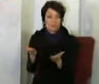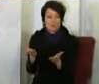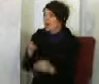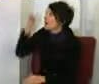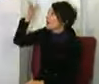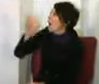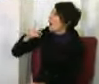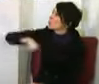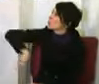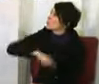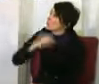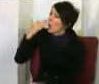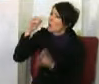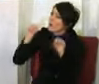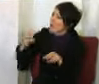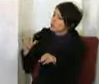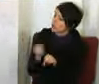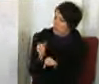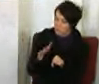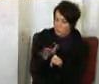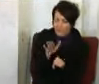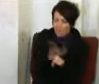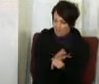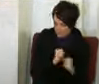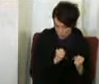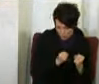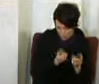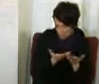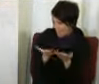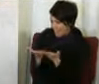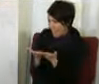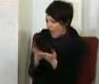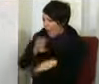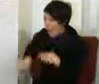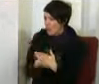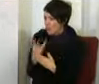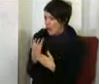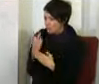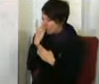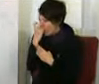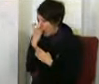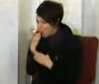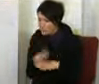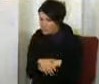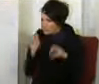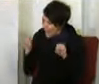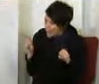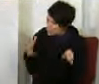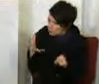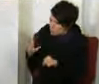God, we know we can trust you enough to bring you all of our doubt. We know we can trust you